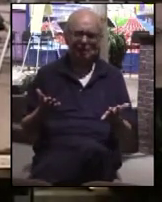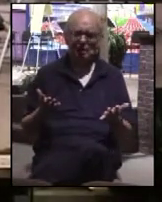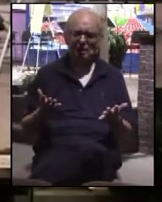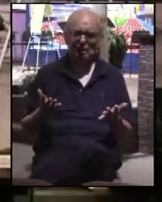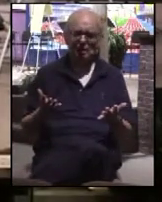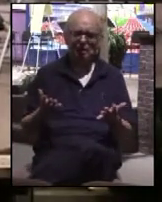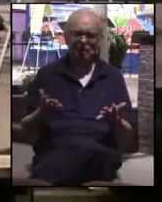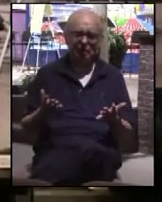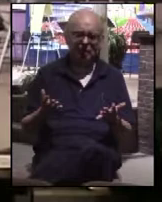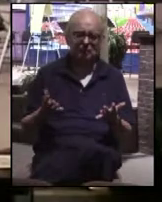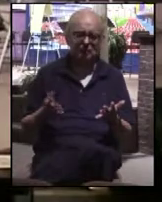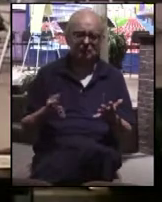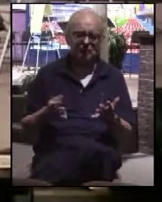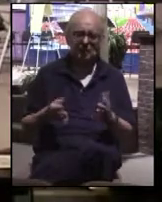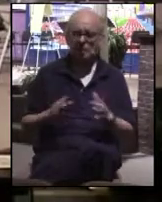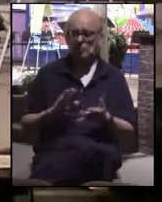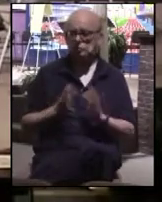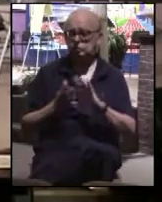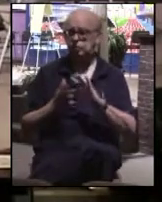messes with my plans